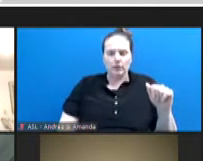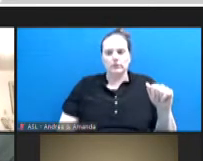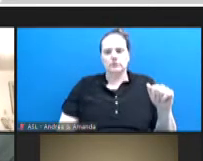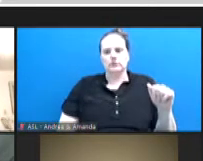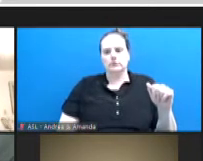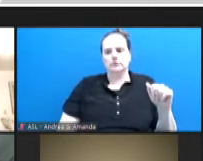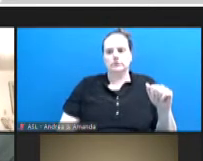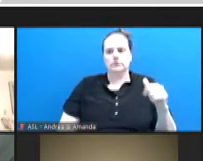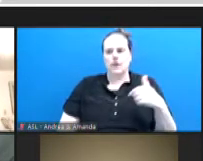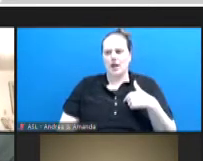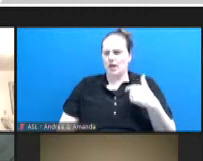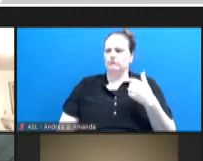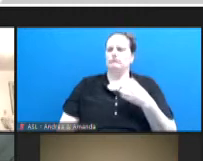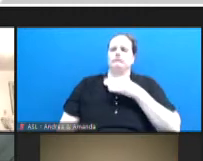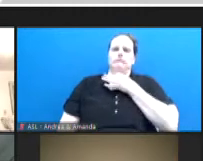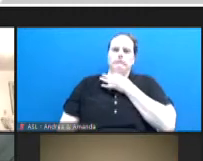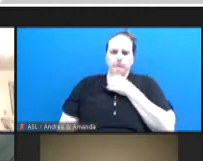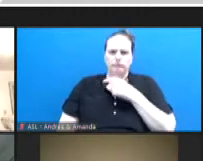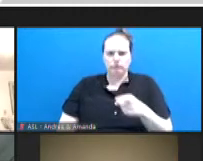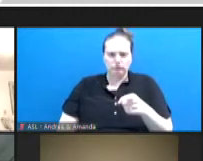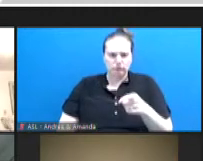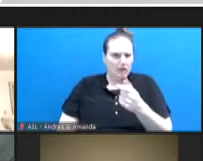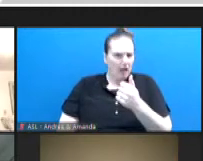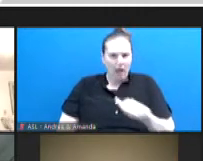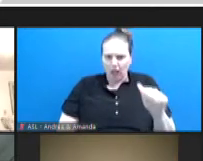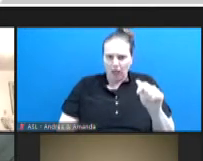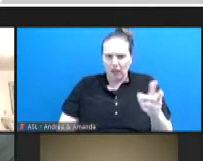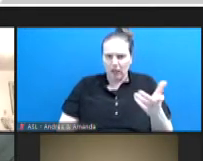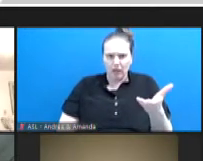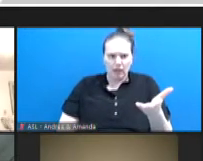am curious, has any of the